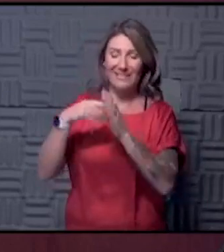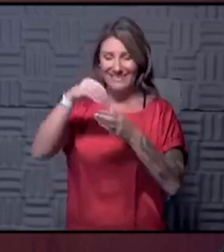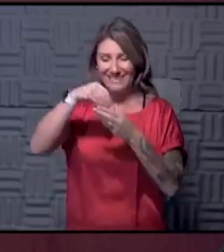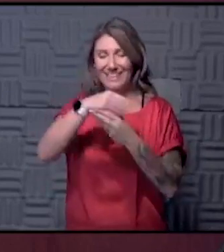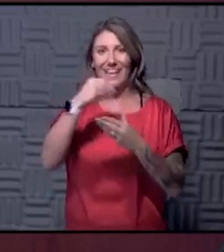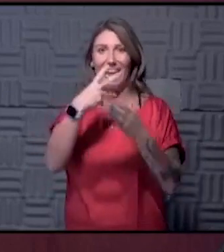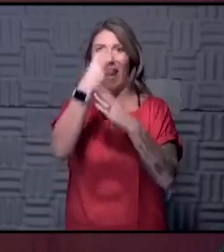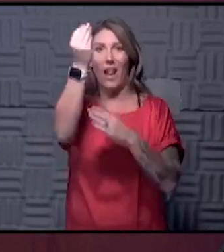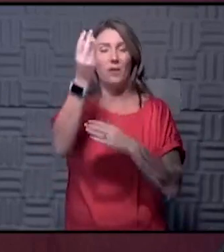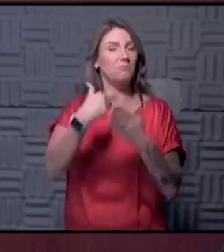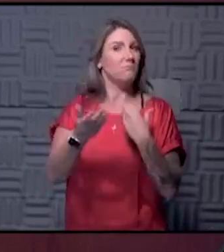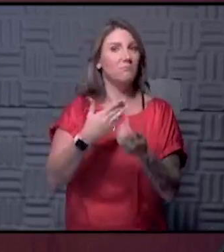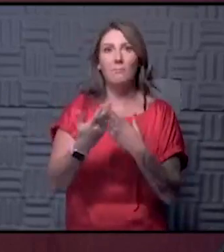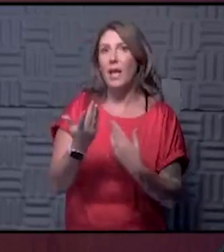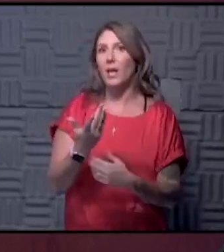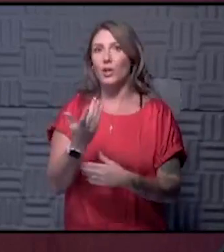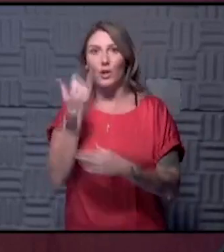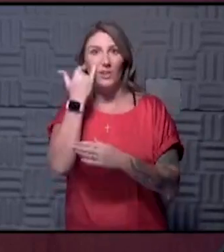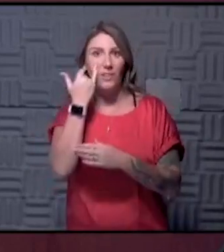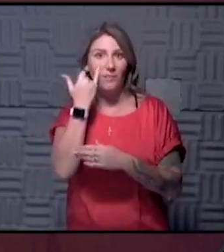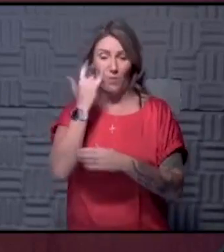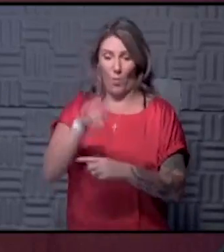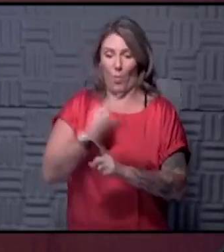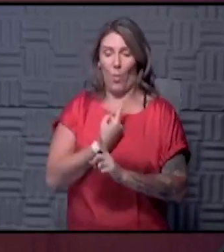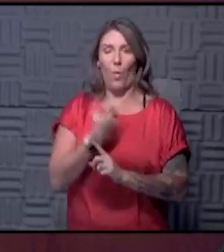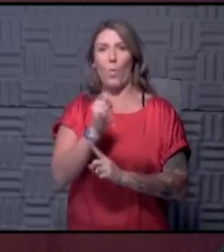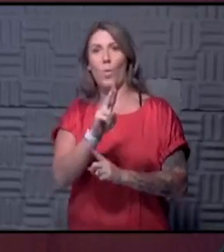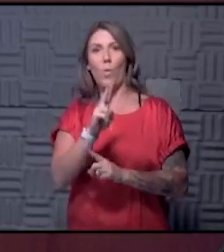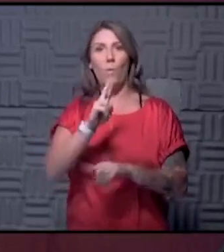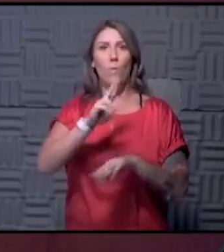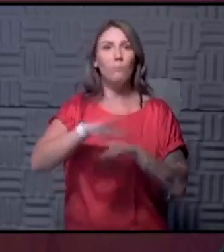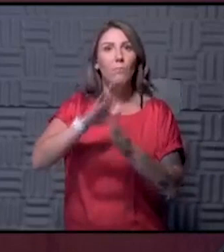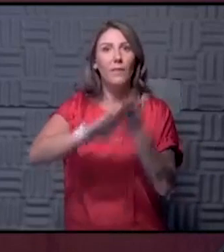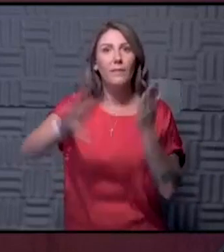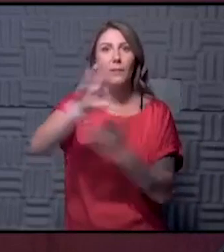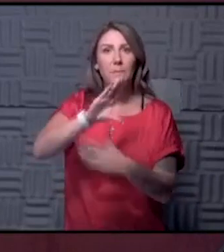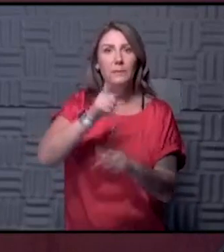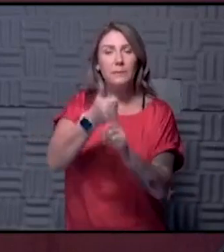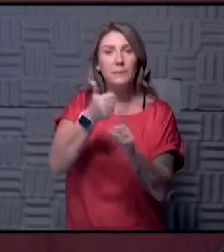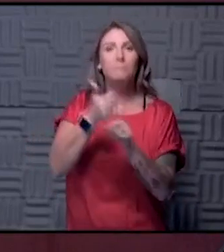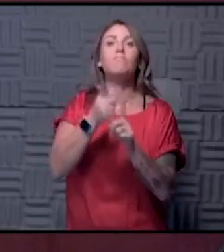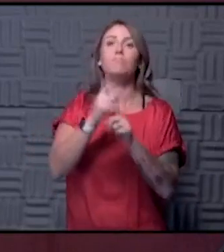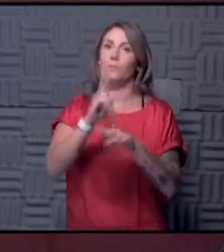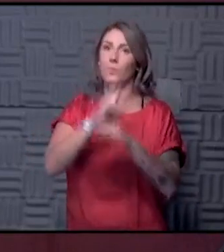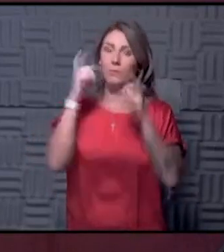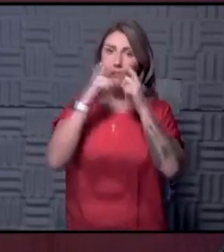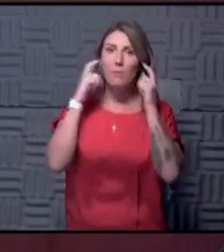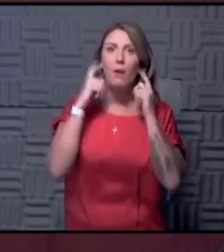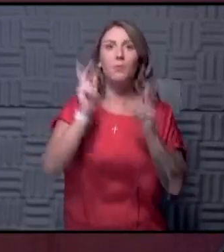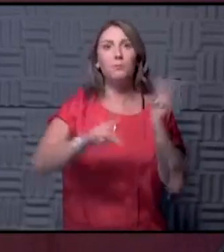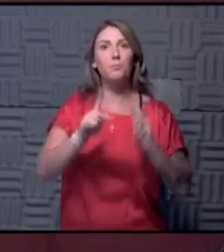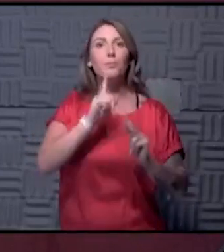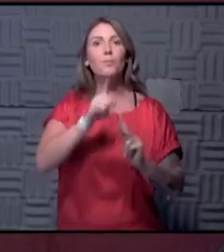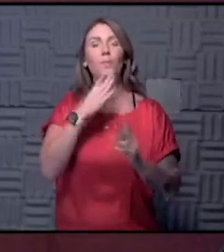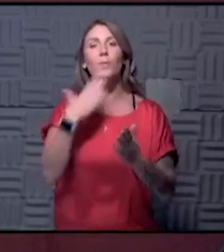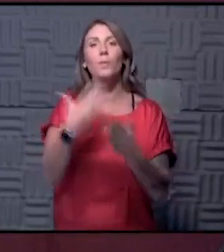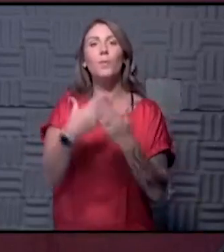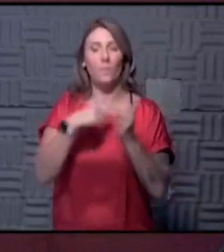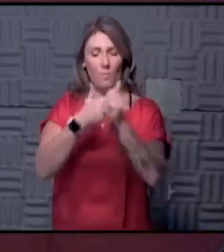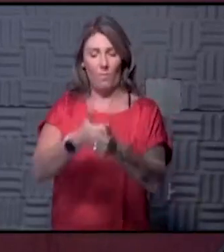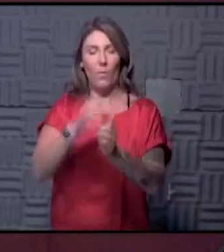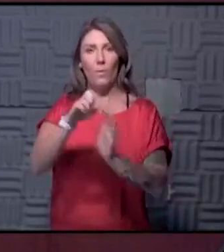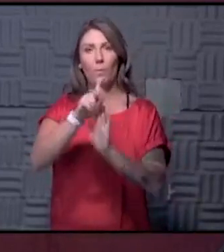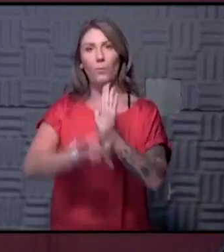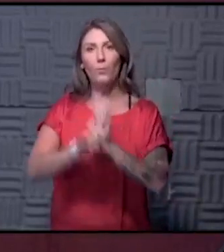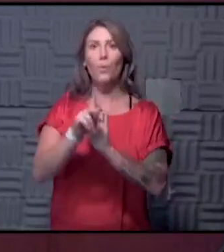doesn't matter where you are. If you're by yourself, if you're on campus, you have a mask on. People have been really good about following that